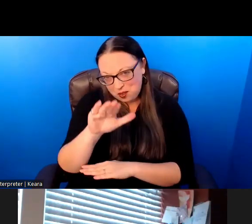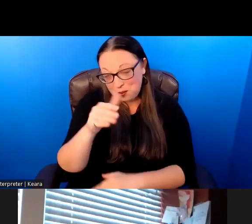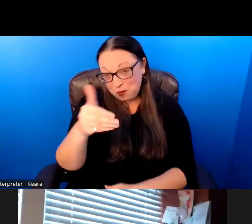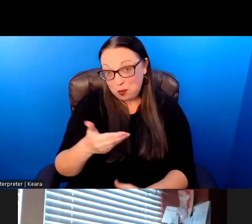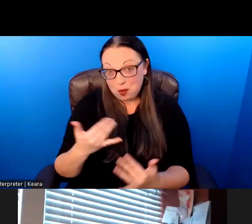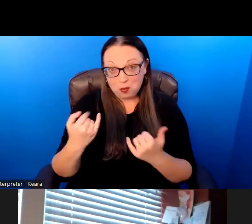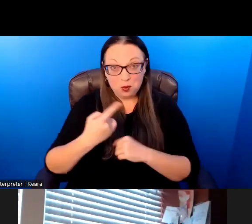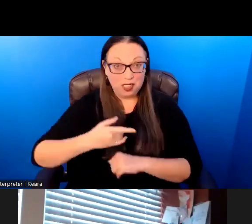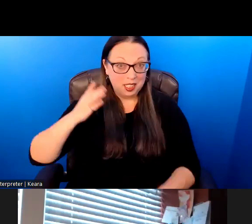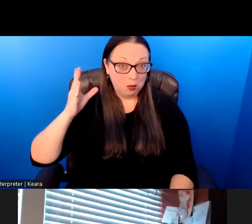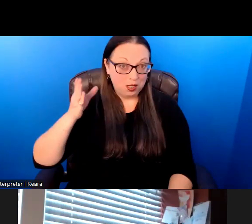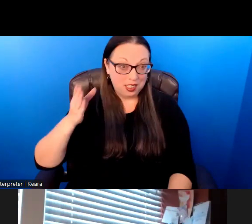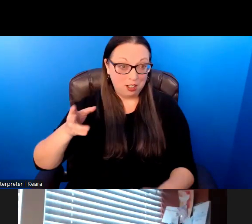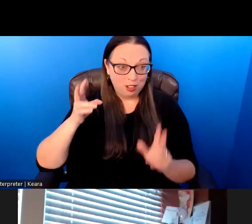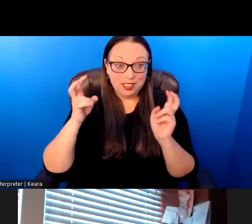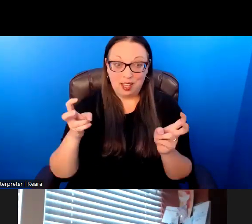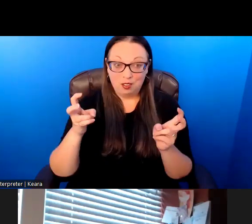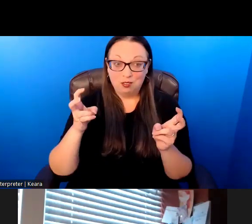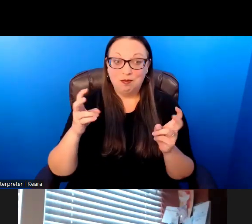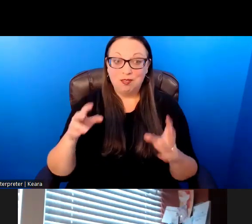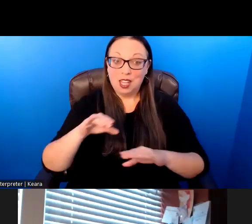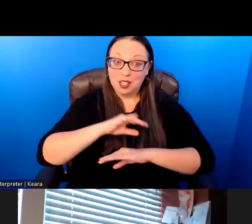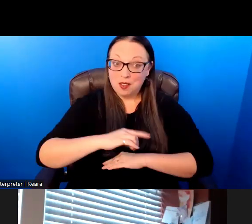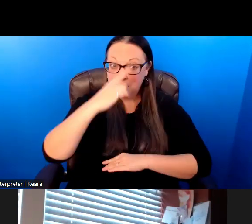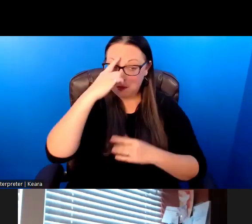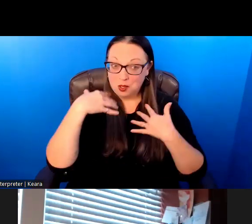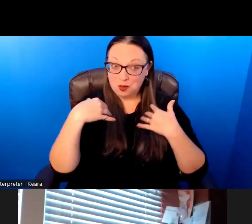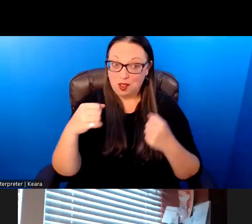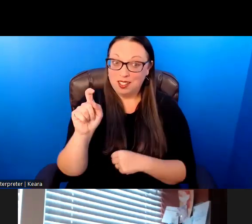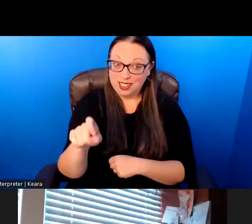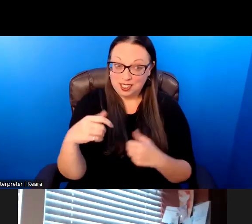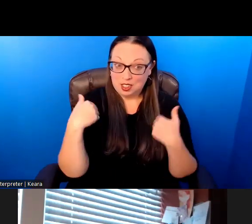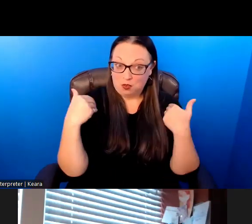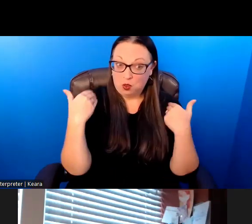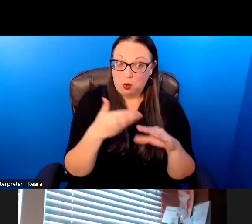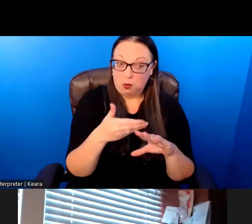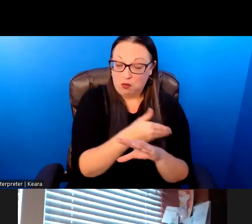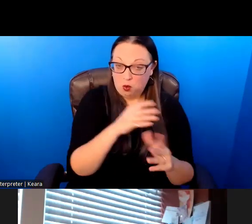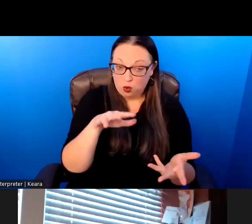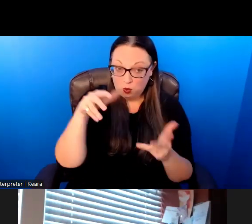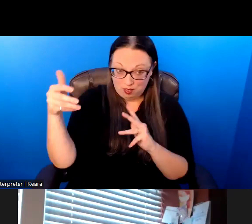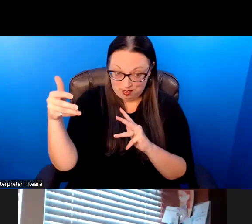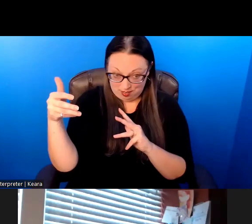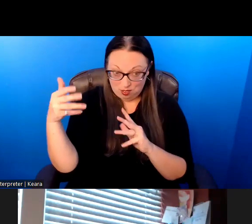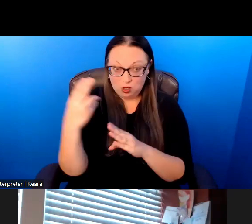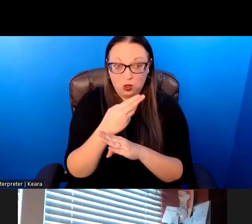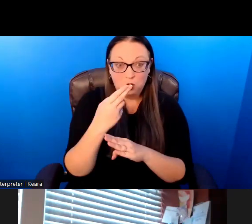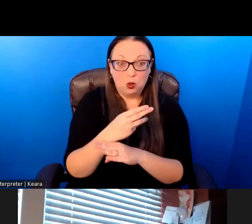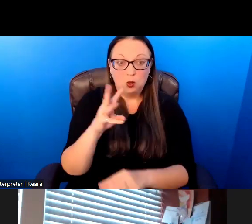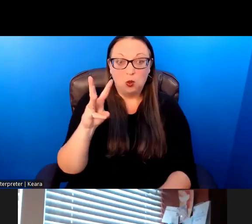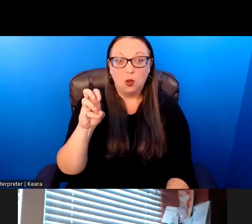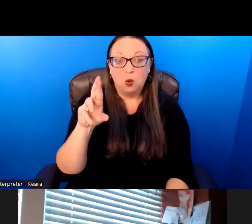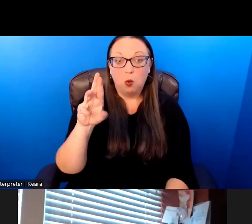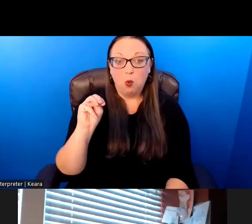today's presentation titled Meeting the Mental Health Needs of Youth Before Crisis, Utilizing